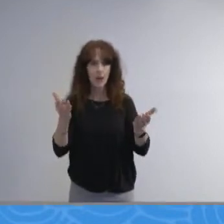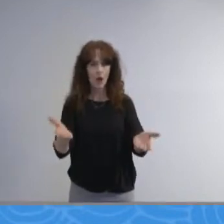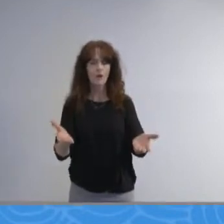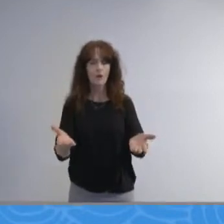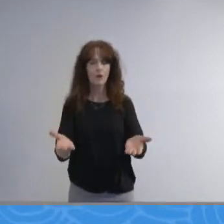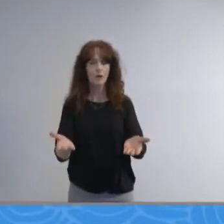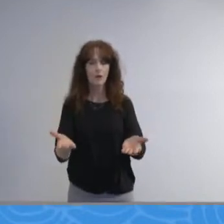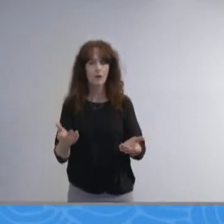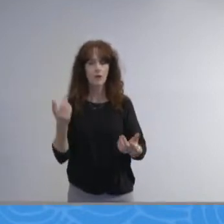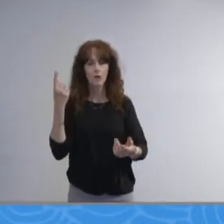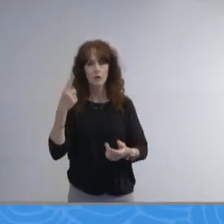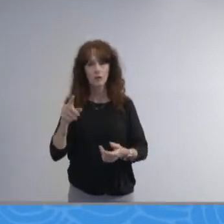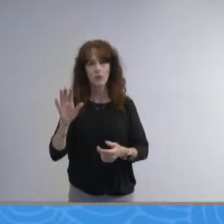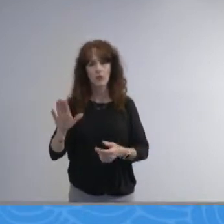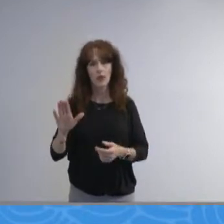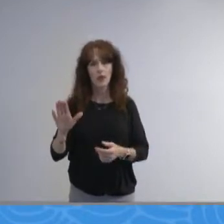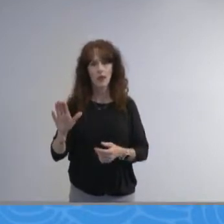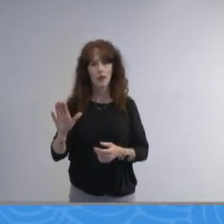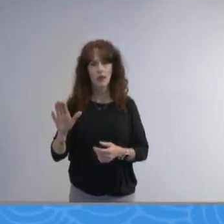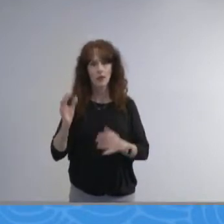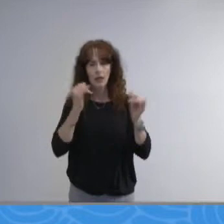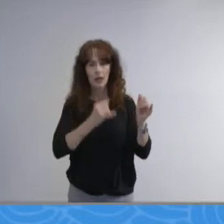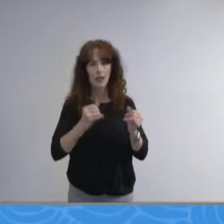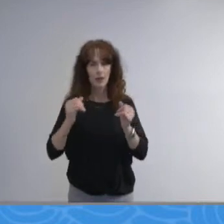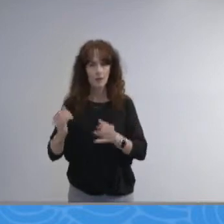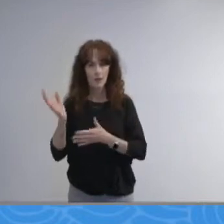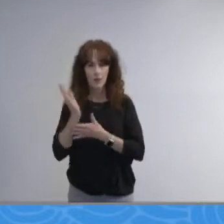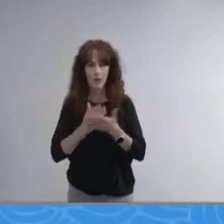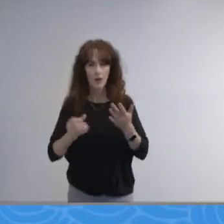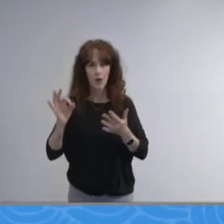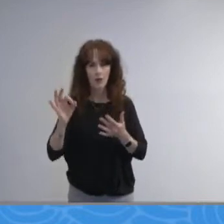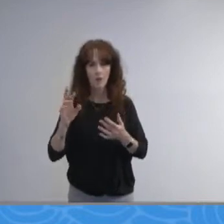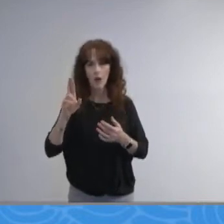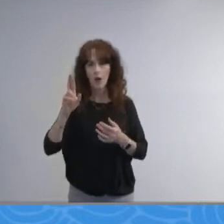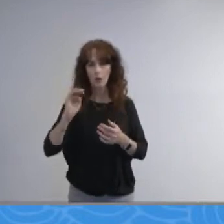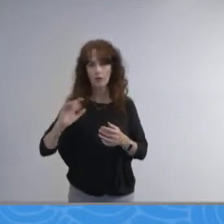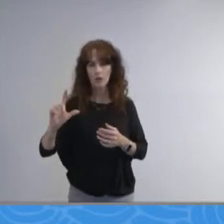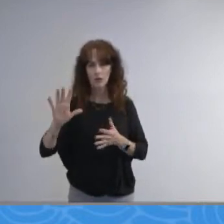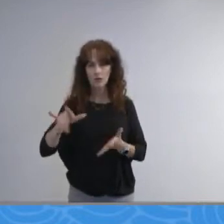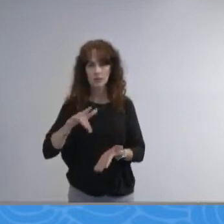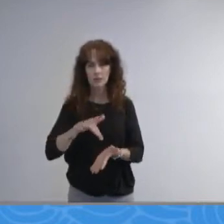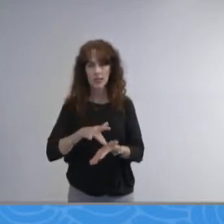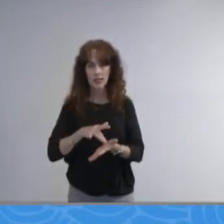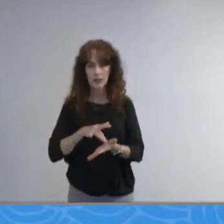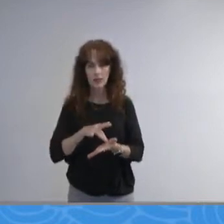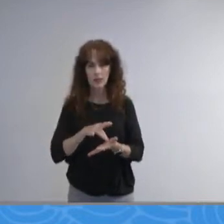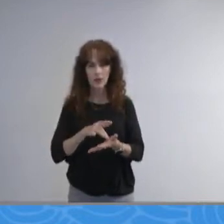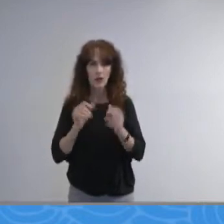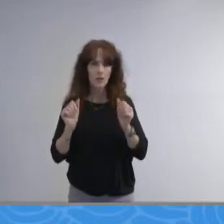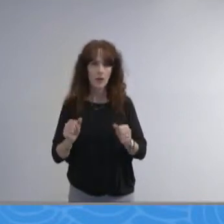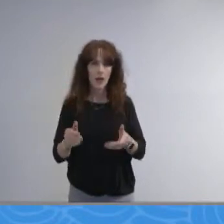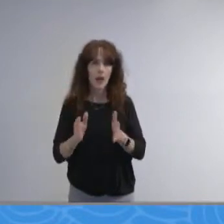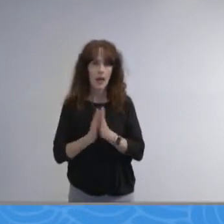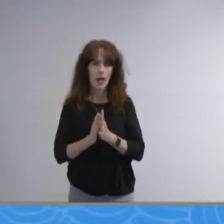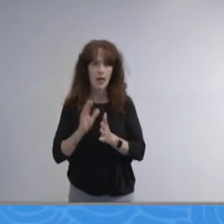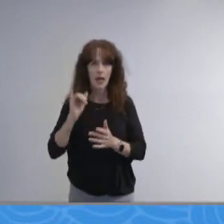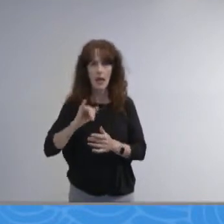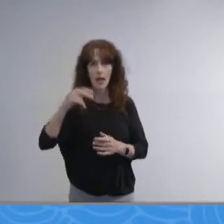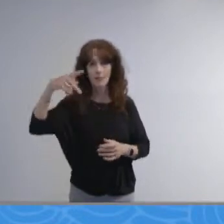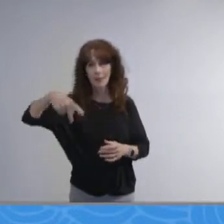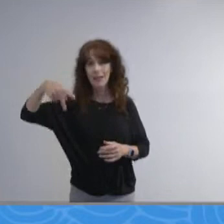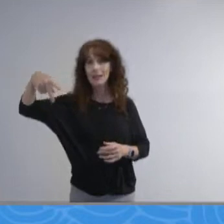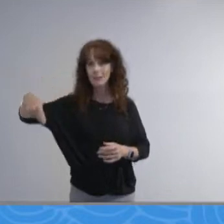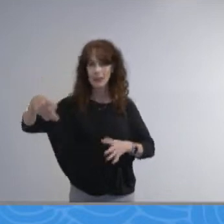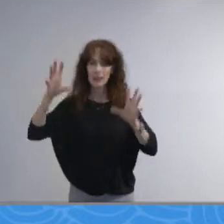and provided to their, to the, individual who's part of the regional center by, possibly asking for an IPP